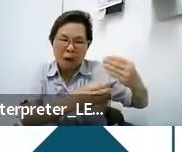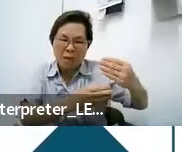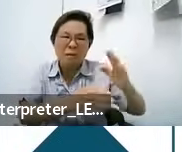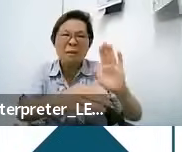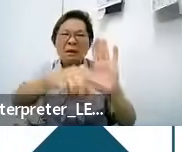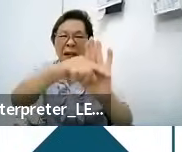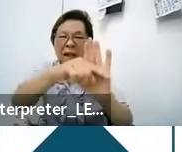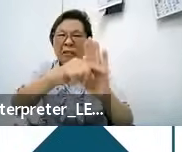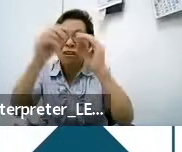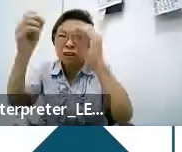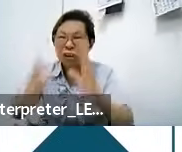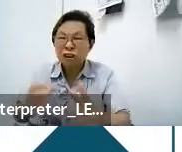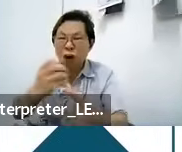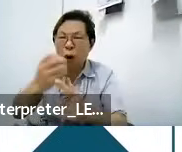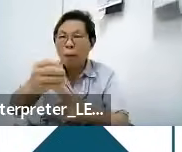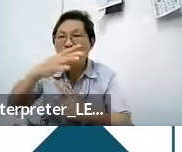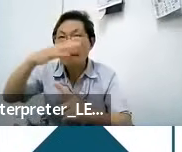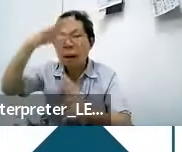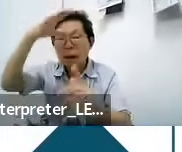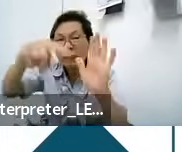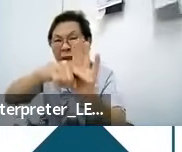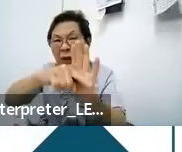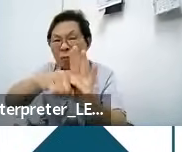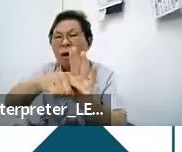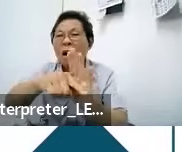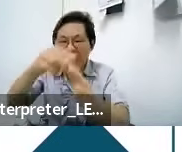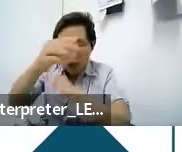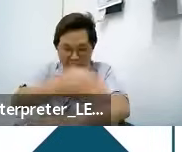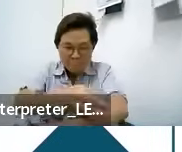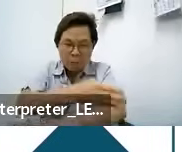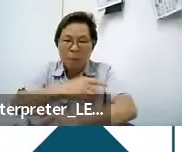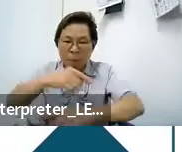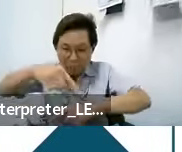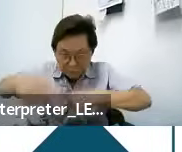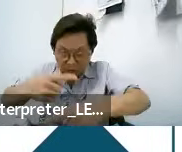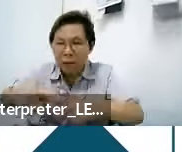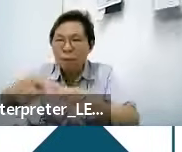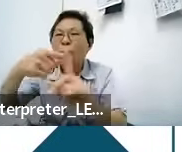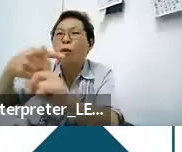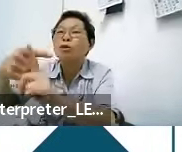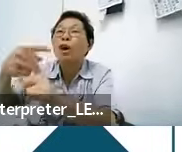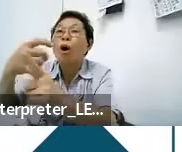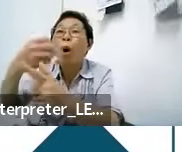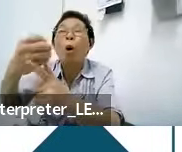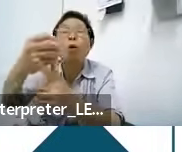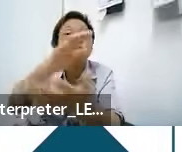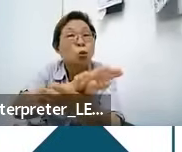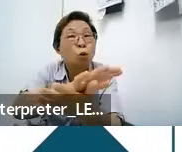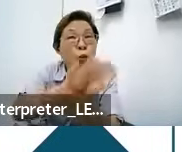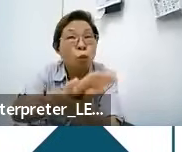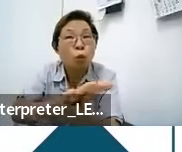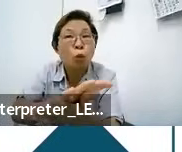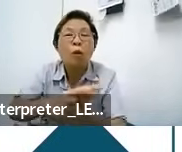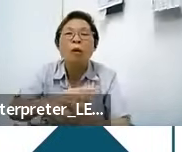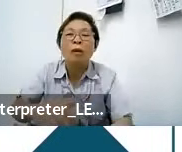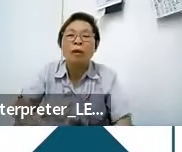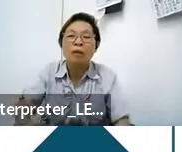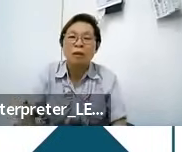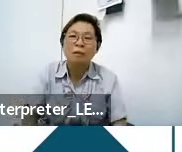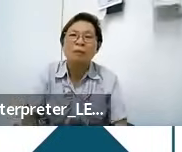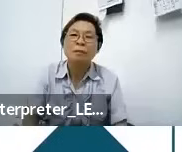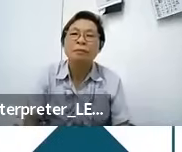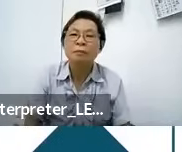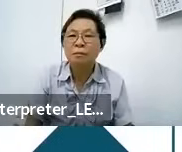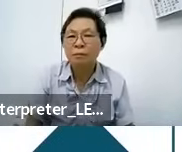the teacher, parents, or any other related stakeholders. So I think this framework will help you a